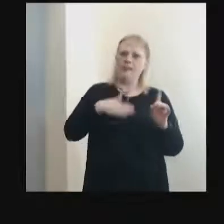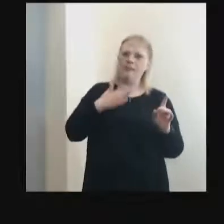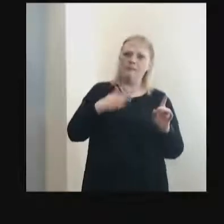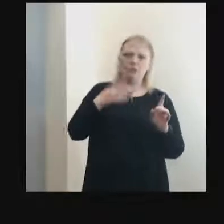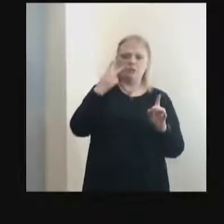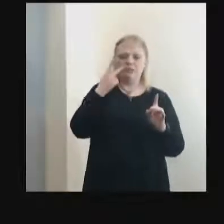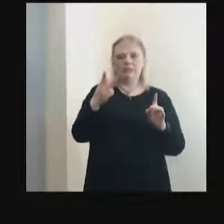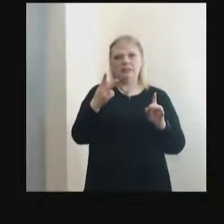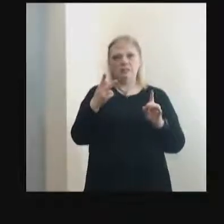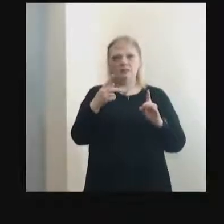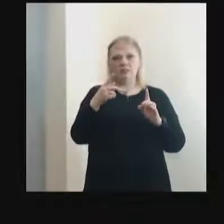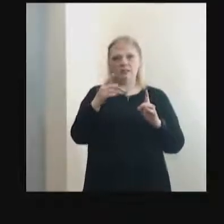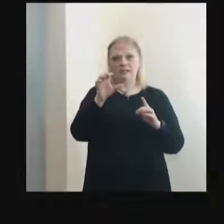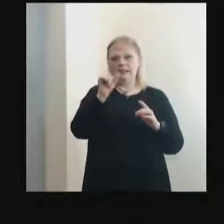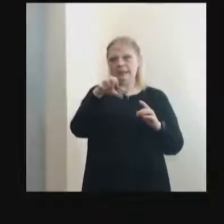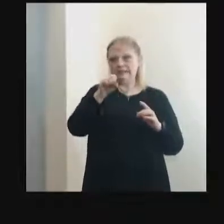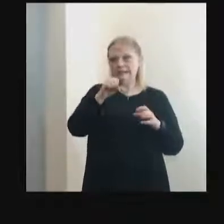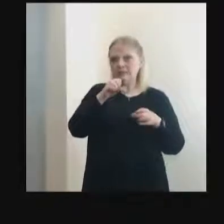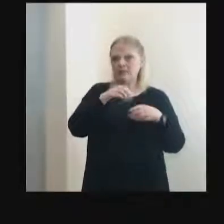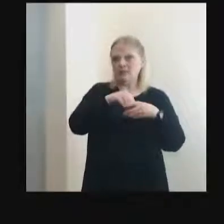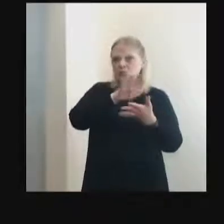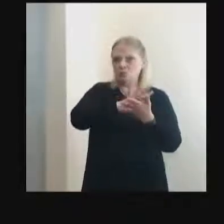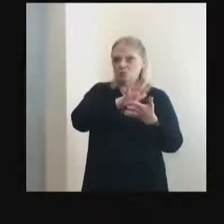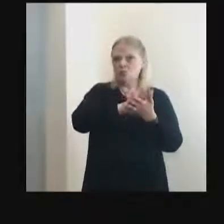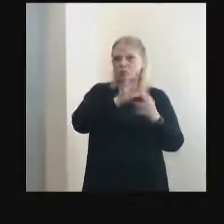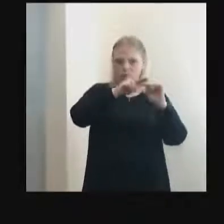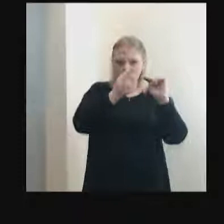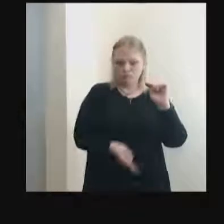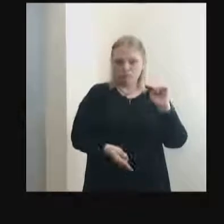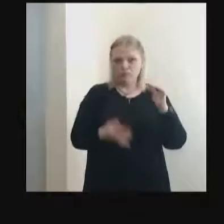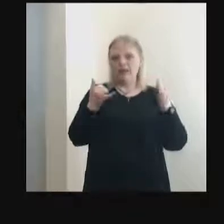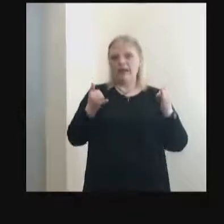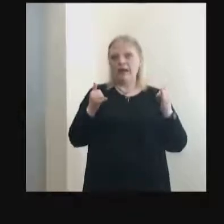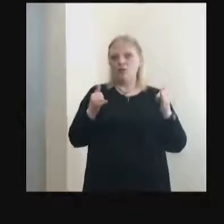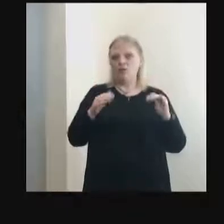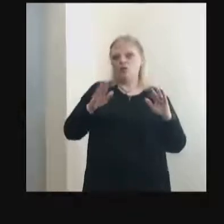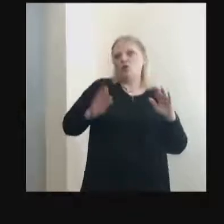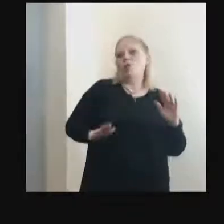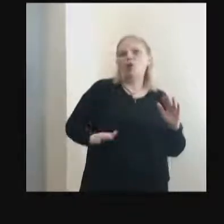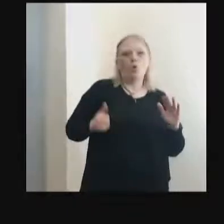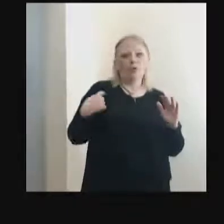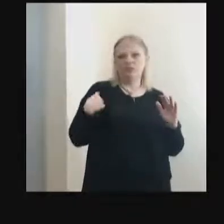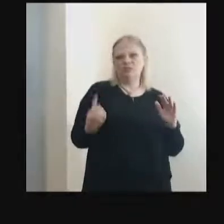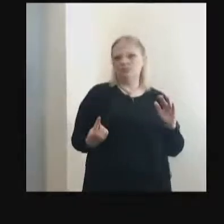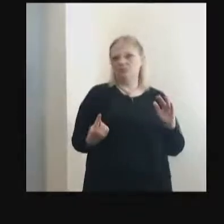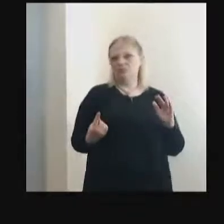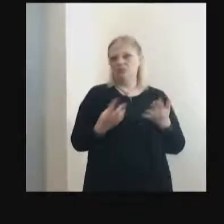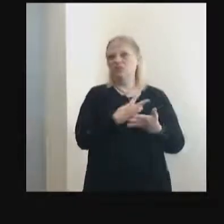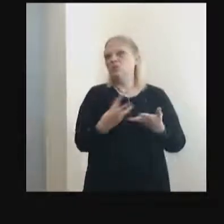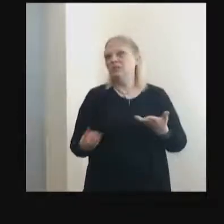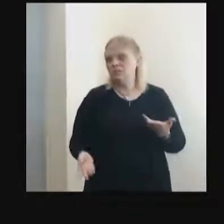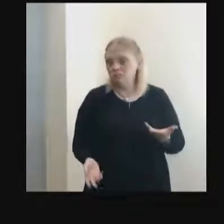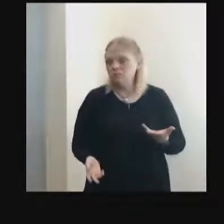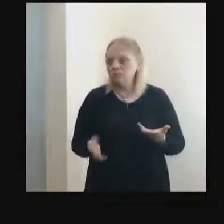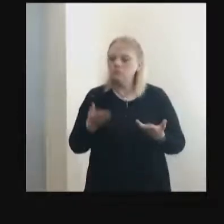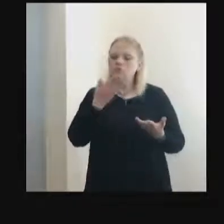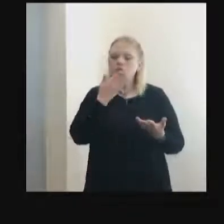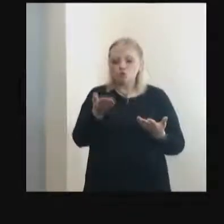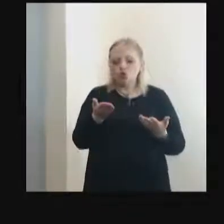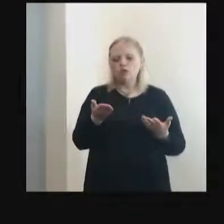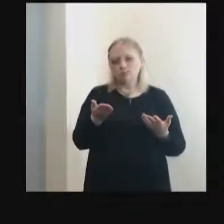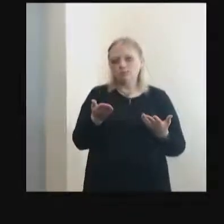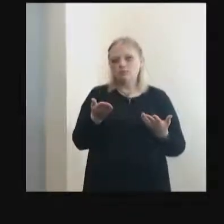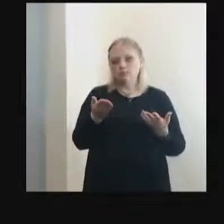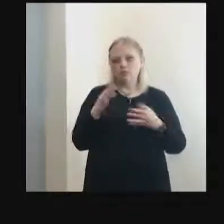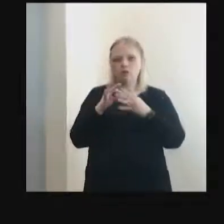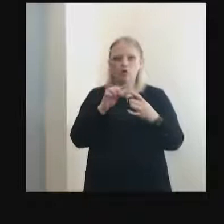the cases in schools have dropped. It's now the lowest it's been in roughly 6 weeks. So that's a good thing with regards